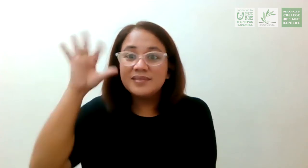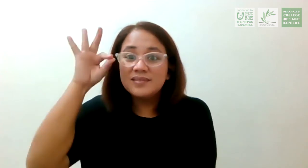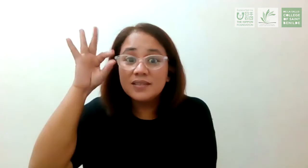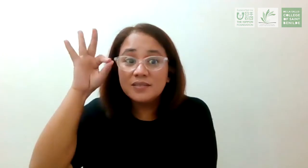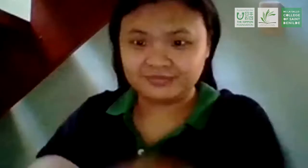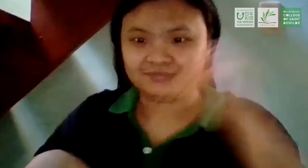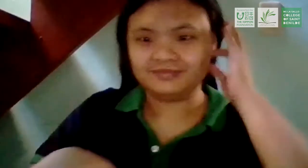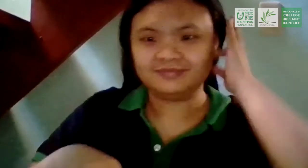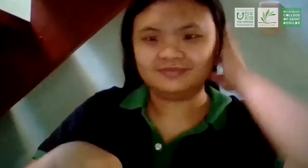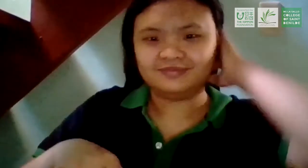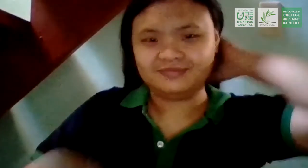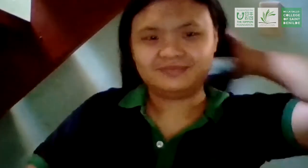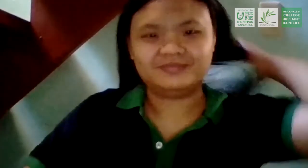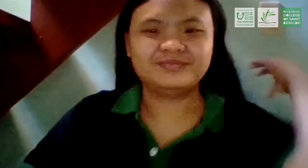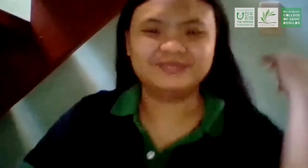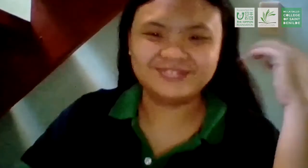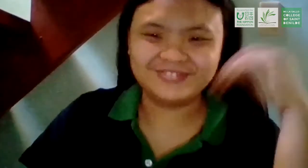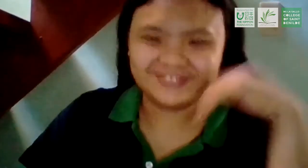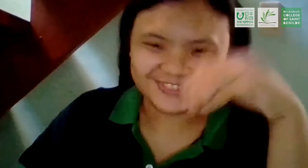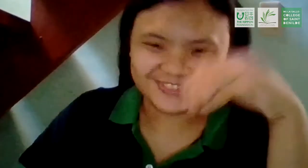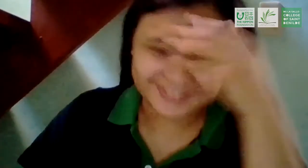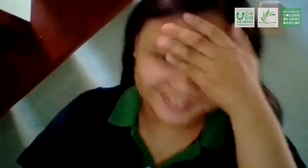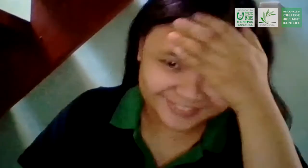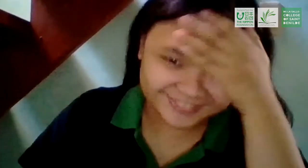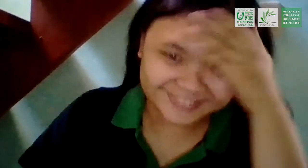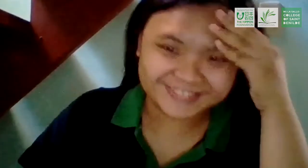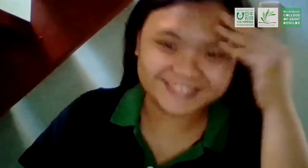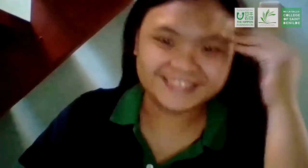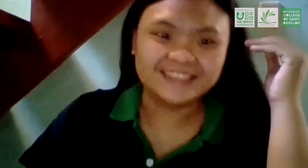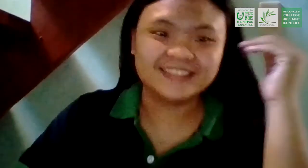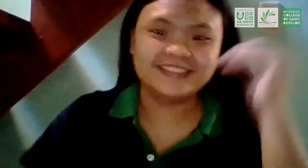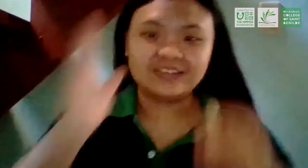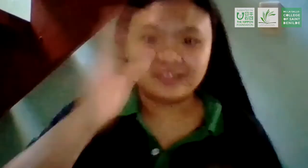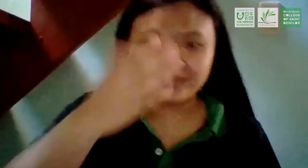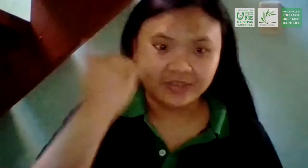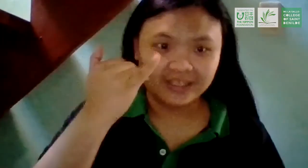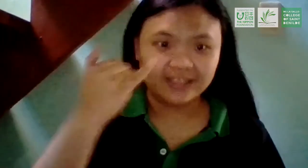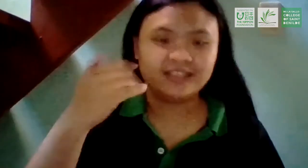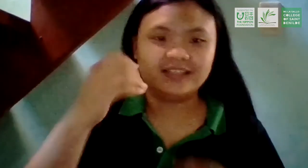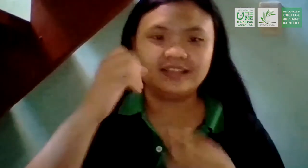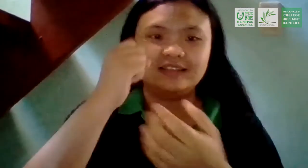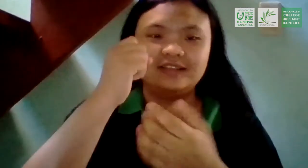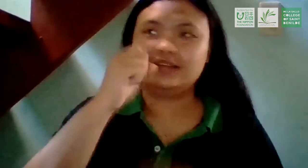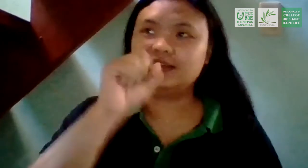Most of you answered C too, right? Okay.